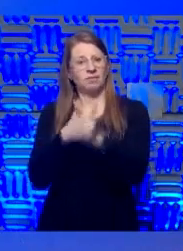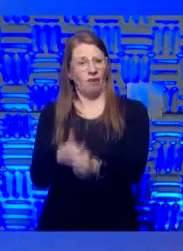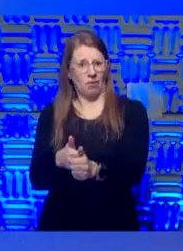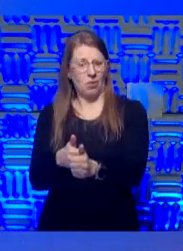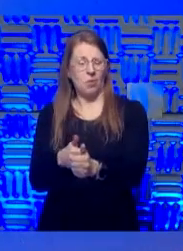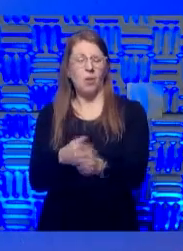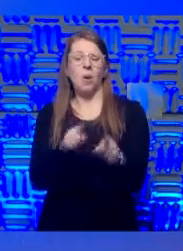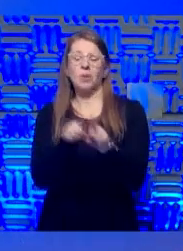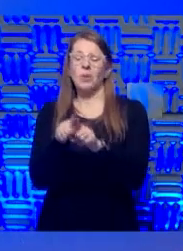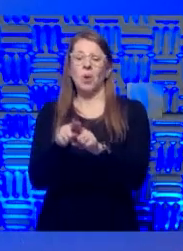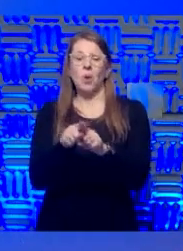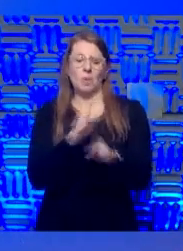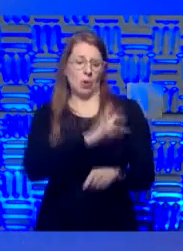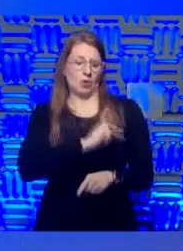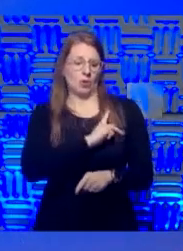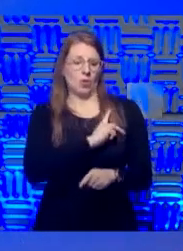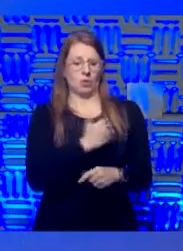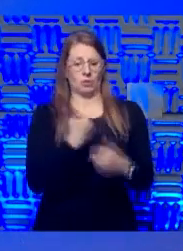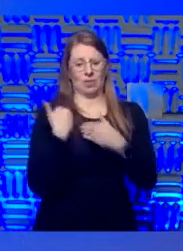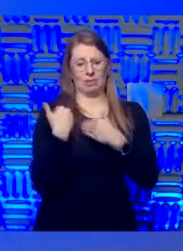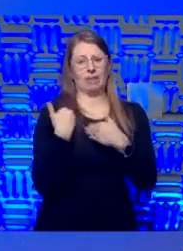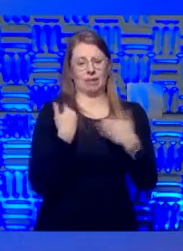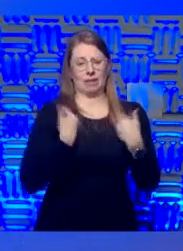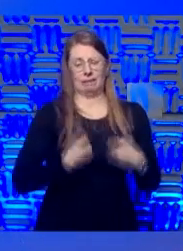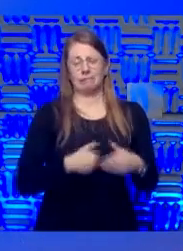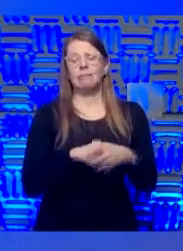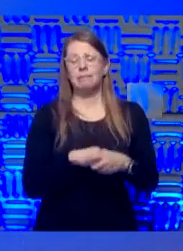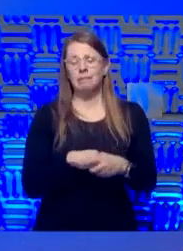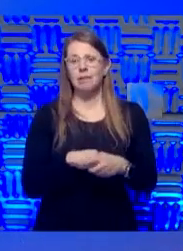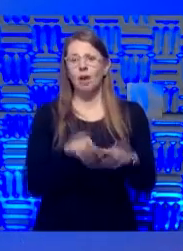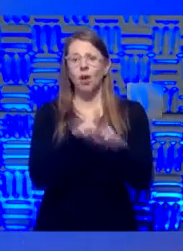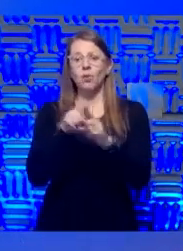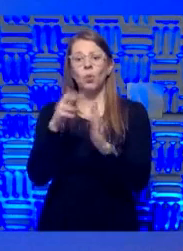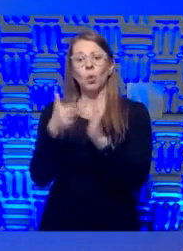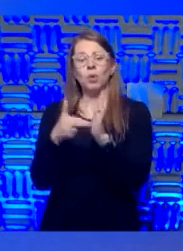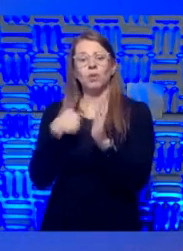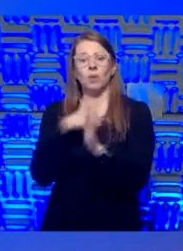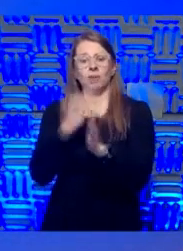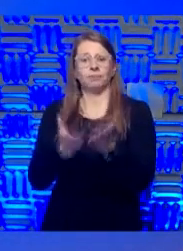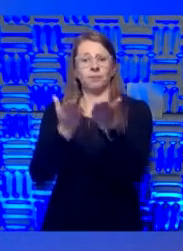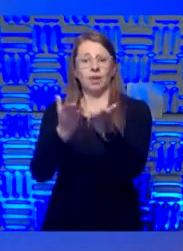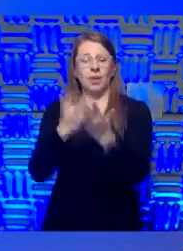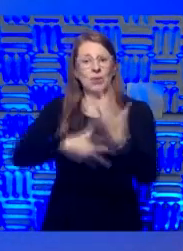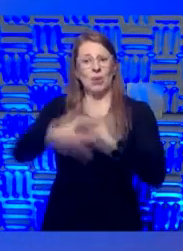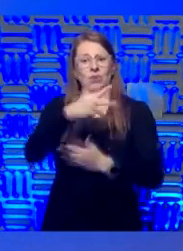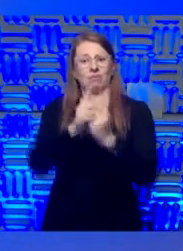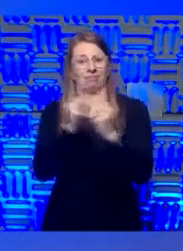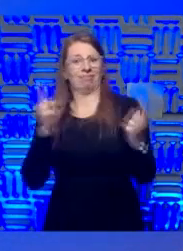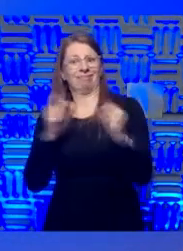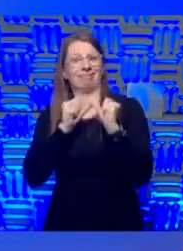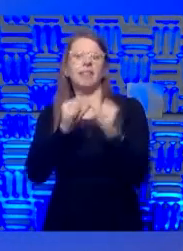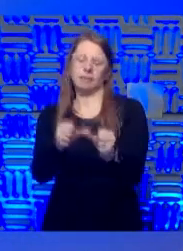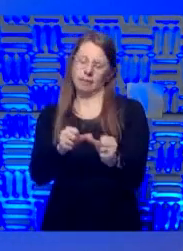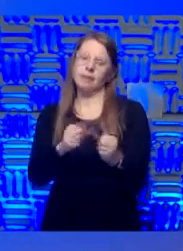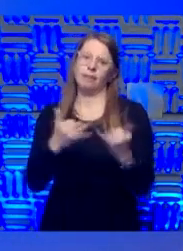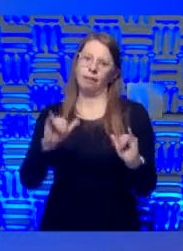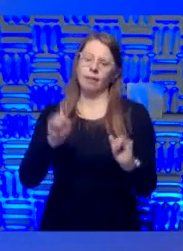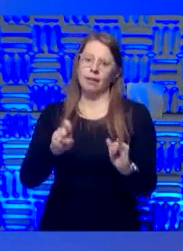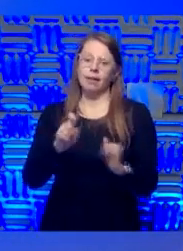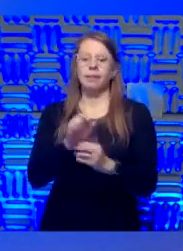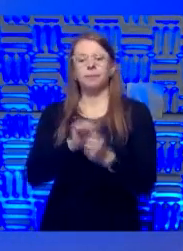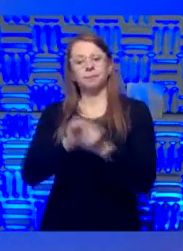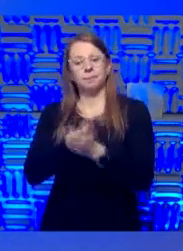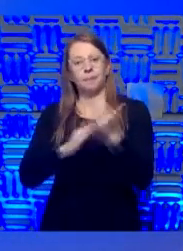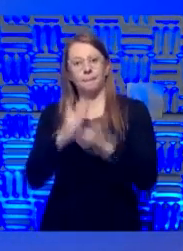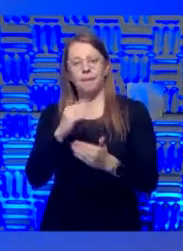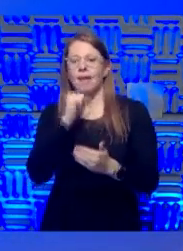personal responsibility and adherence to the guidance that we are talking about, maintaining social distancing, adequate hand hygiene,